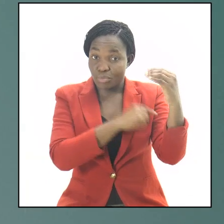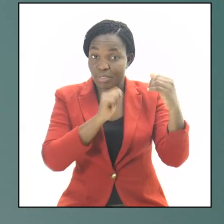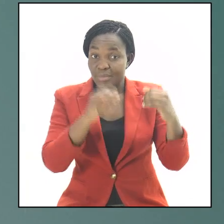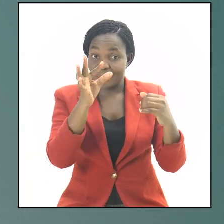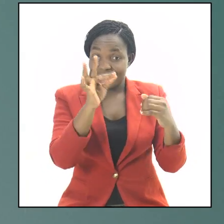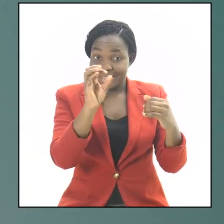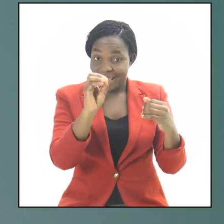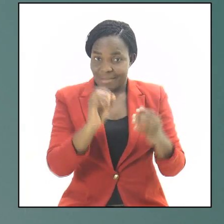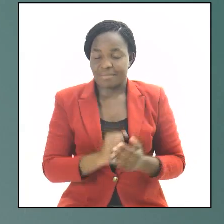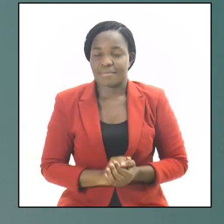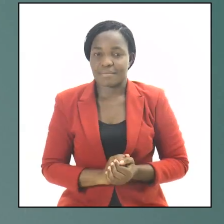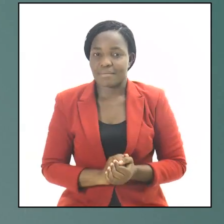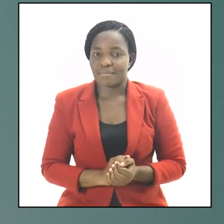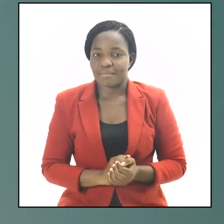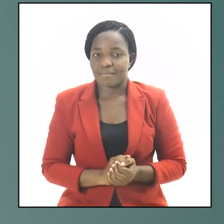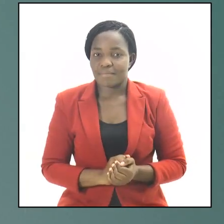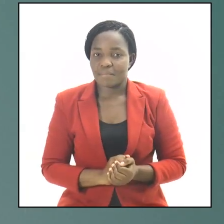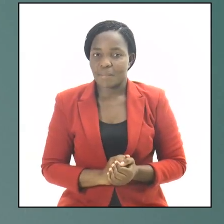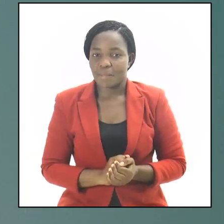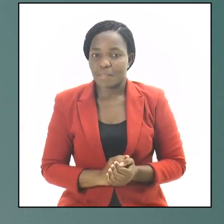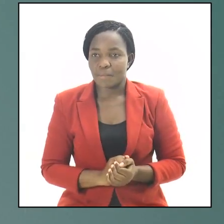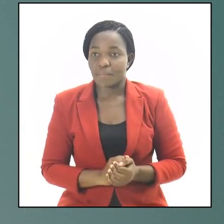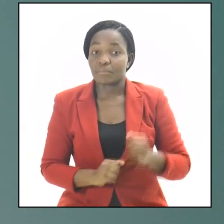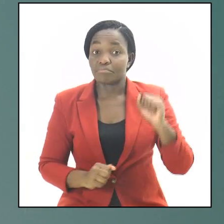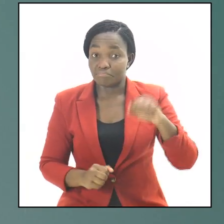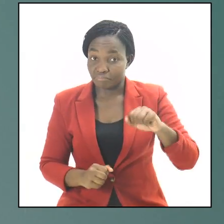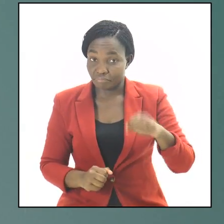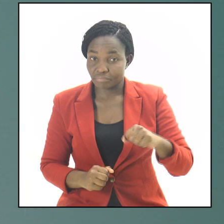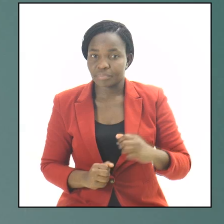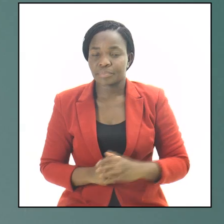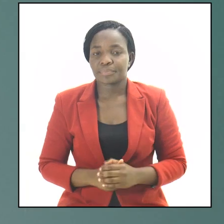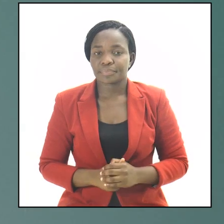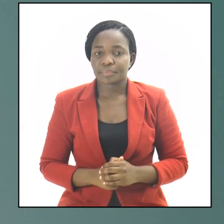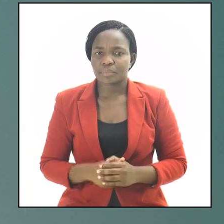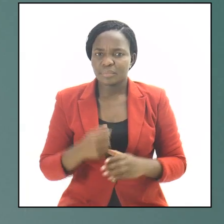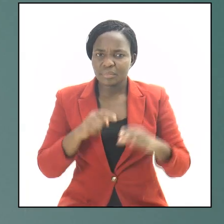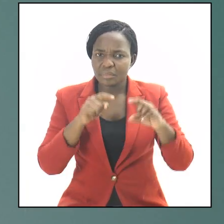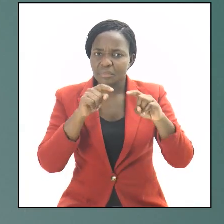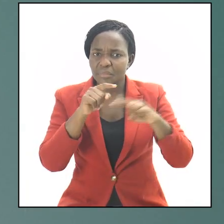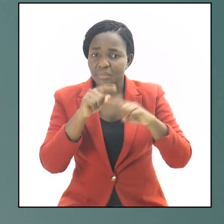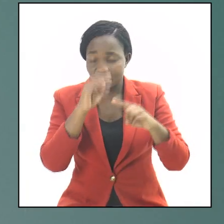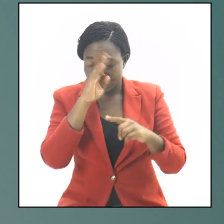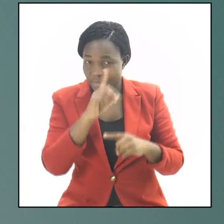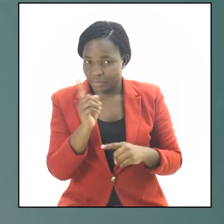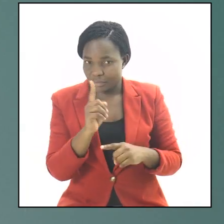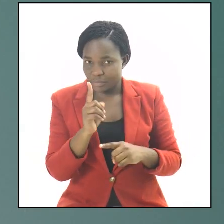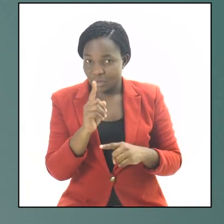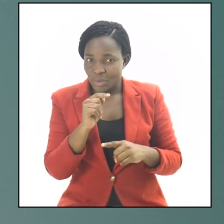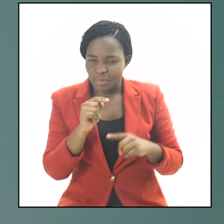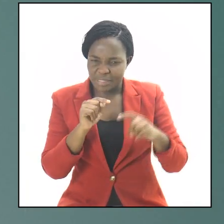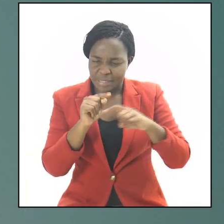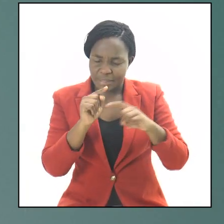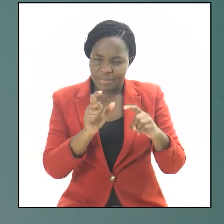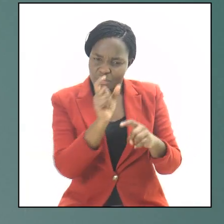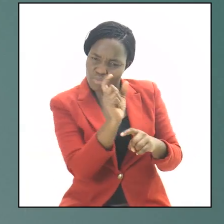it's a rectangle. Yes, and then don't forget to divide up the rectangle into small